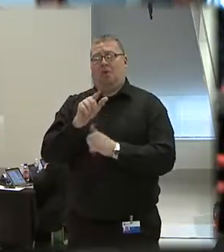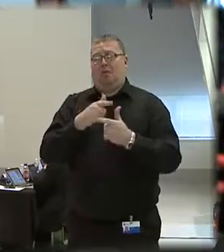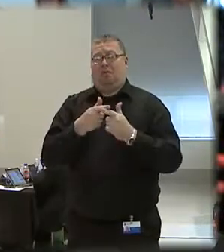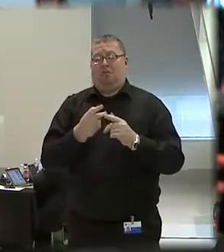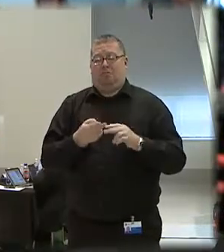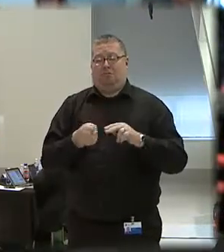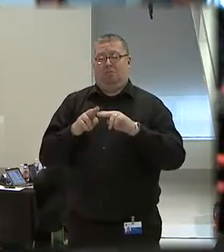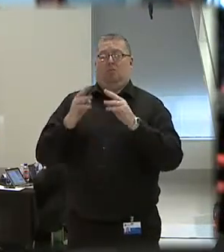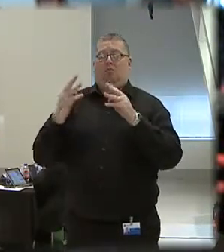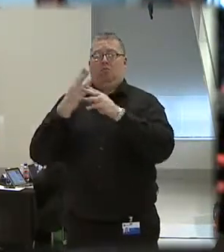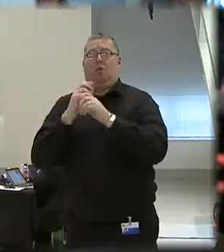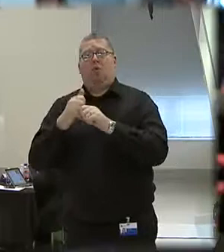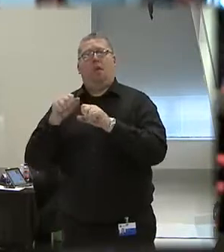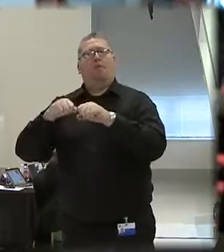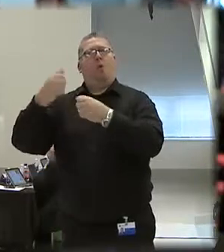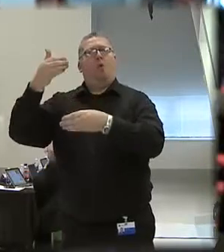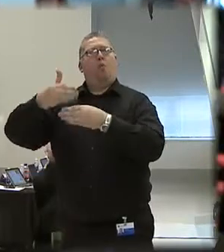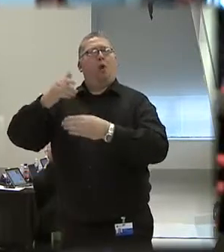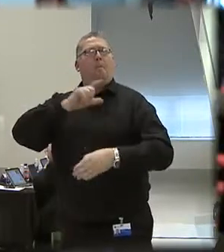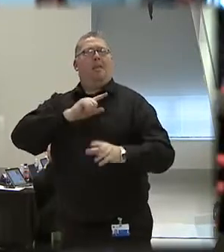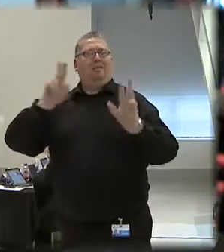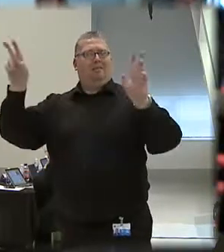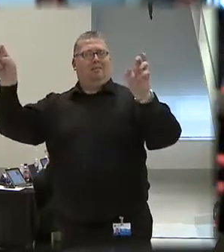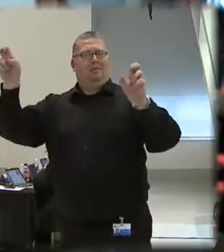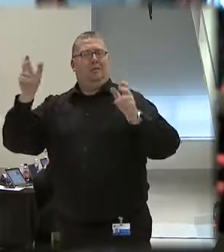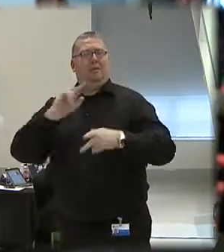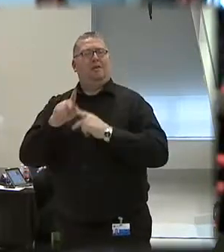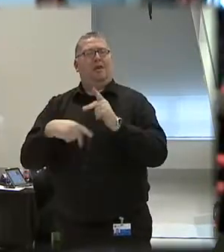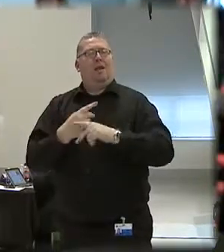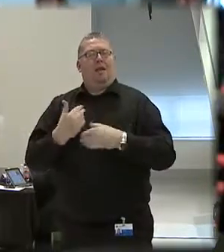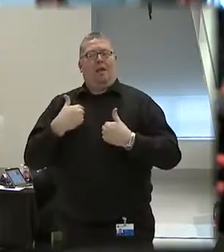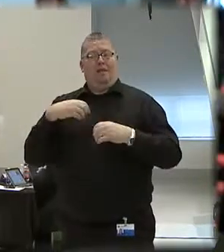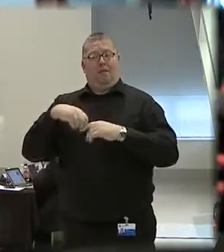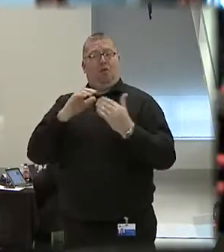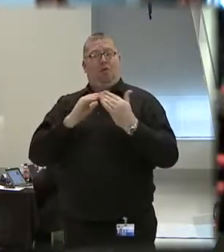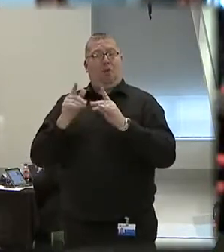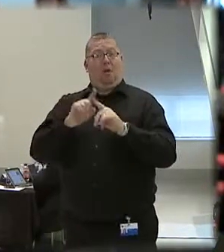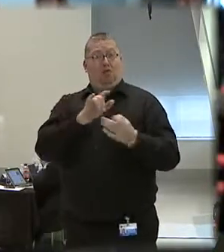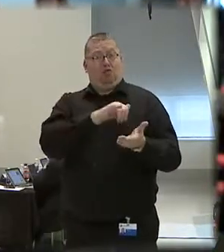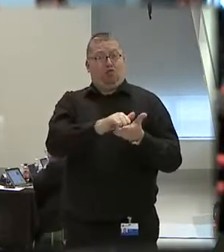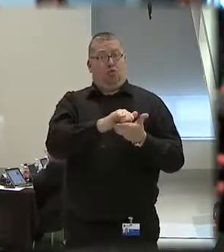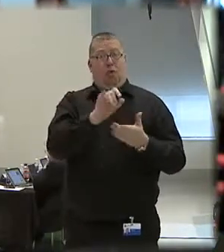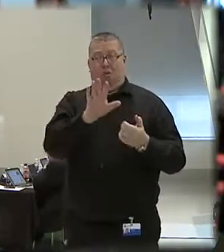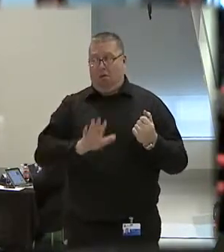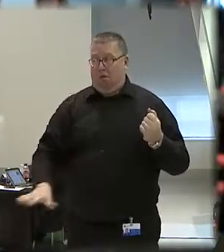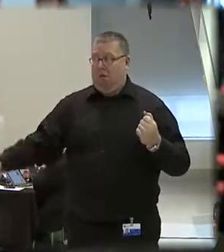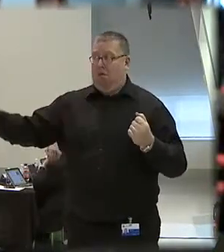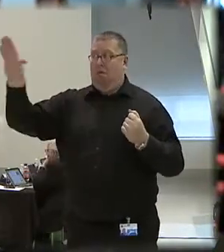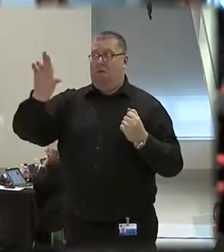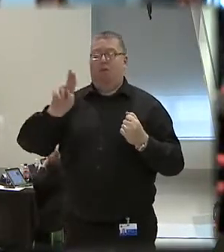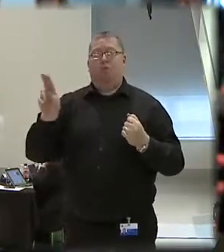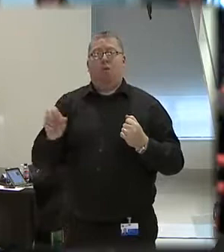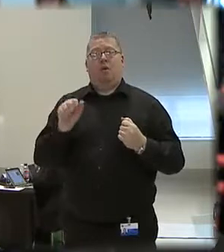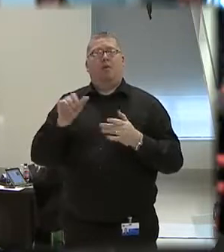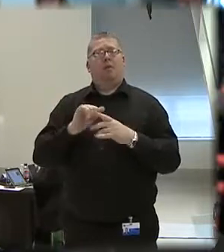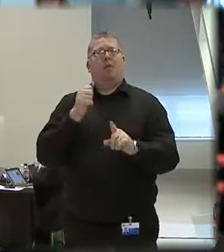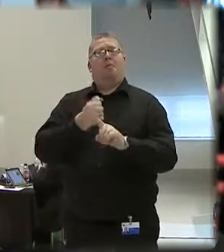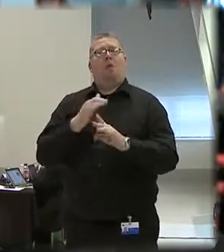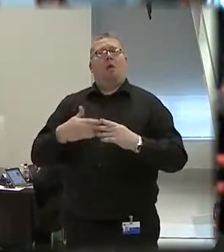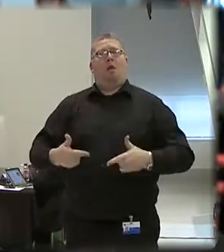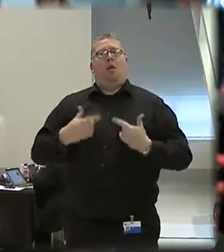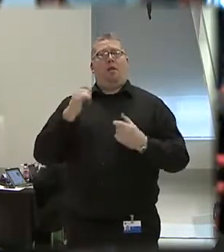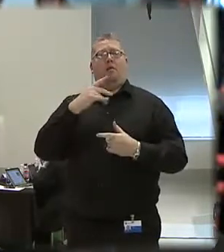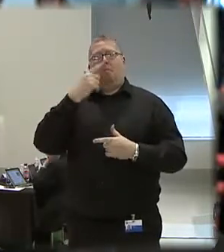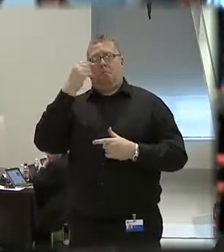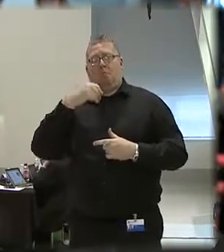misdemeanors that broken windows policing continues to have in communities like New York and around the country, the impact that it's had on the lives of Black and